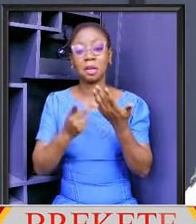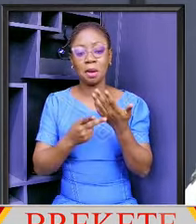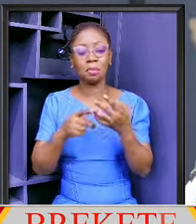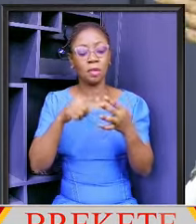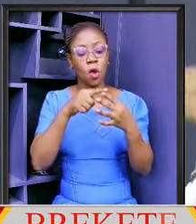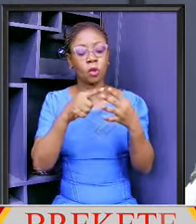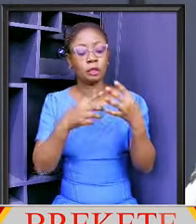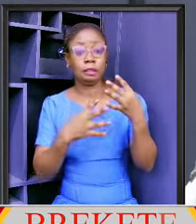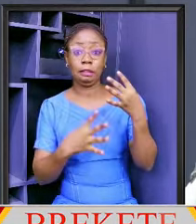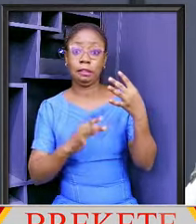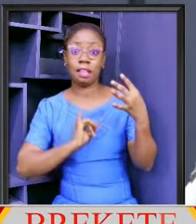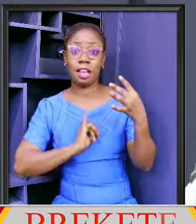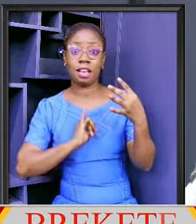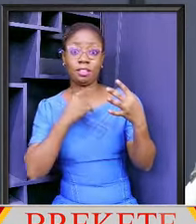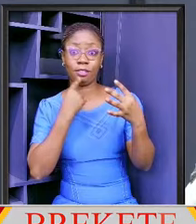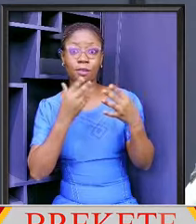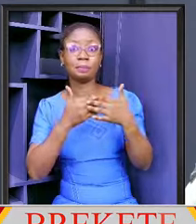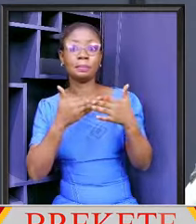talked before,